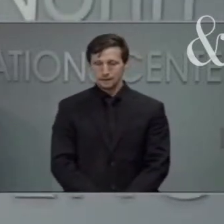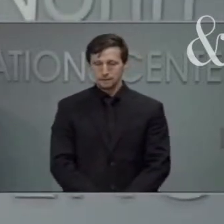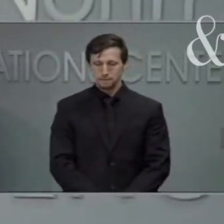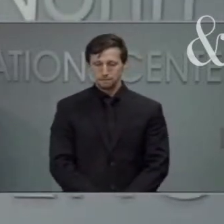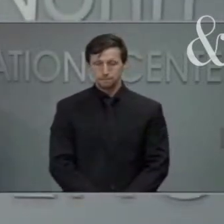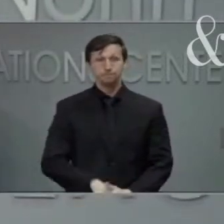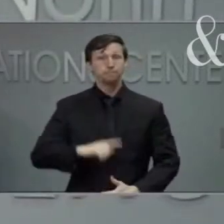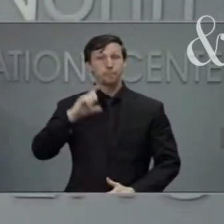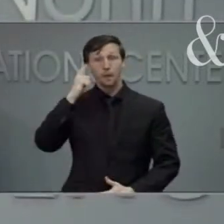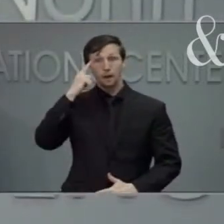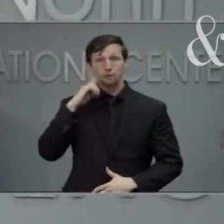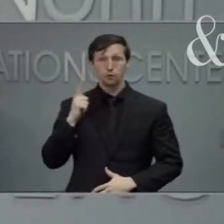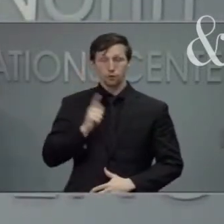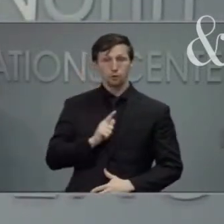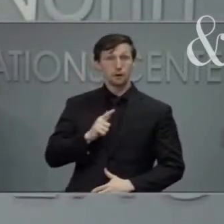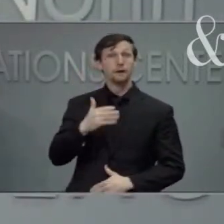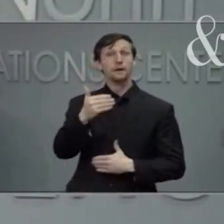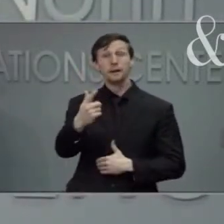Next question, please.